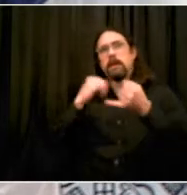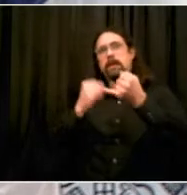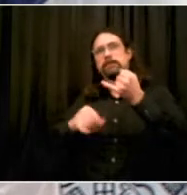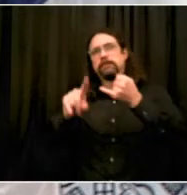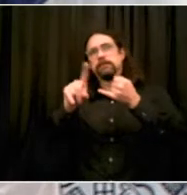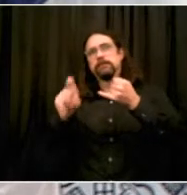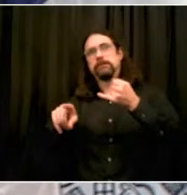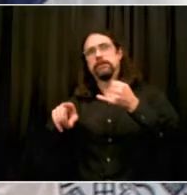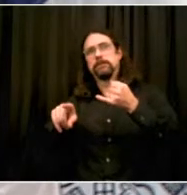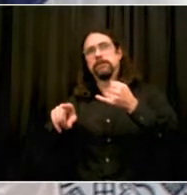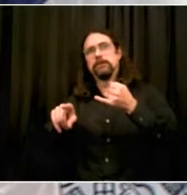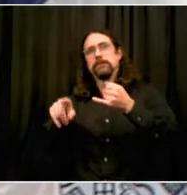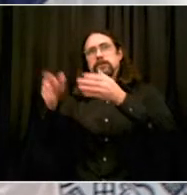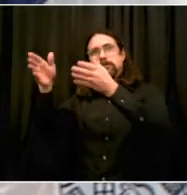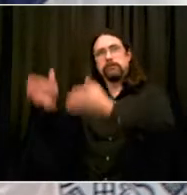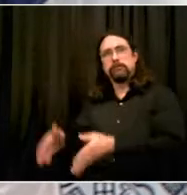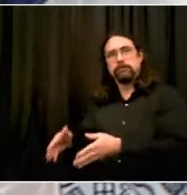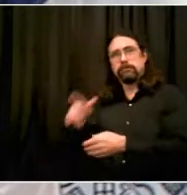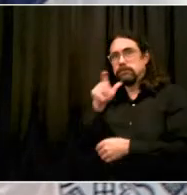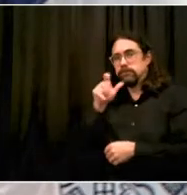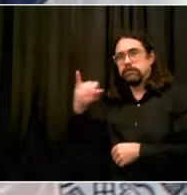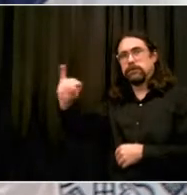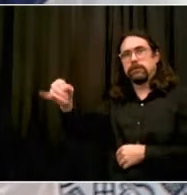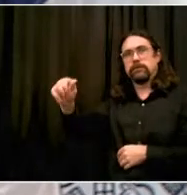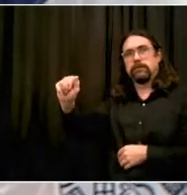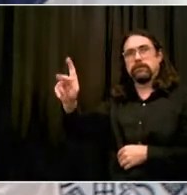Hey, good afternoon, Mr. Mayor. Hey, Jake, how are you doing?